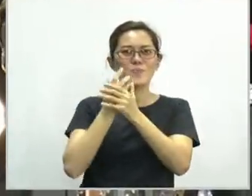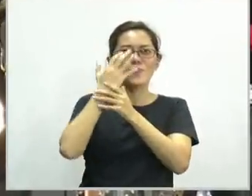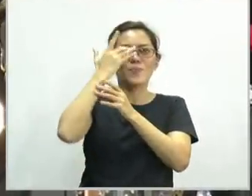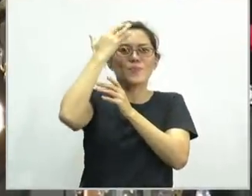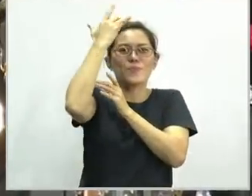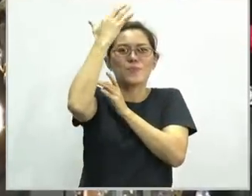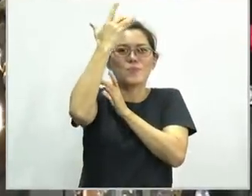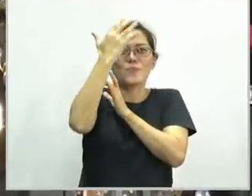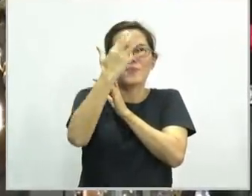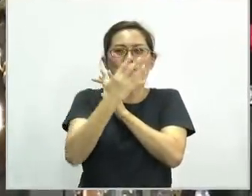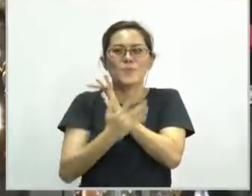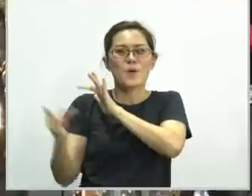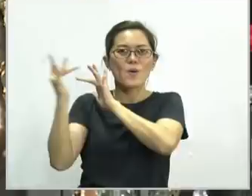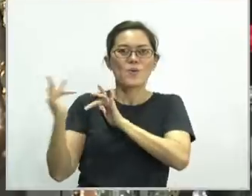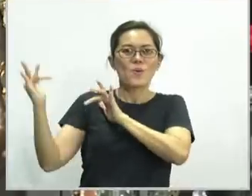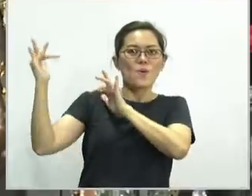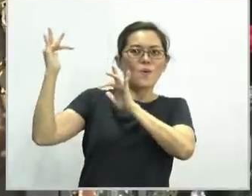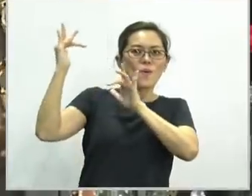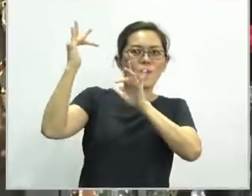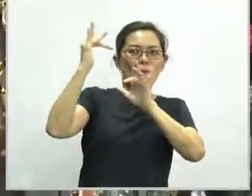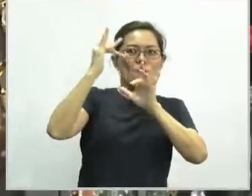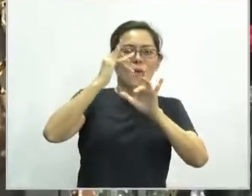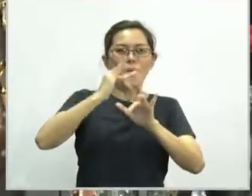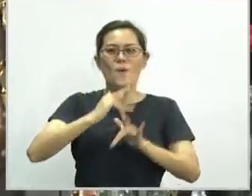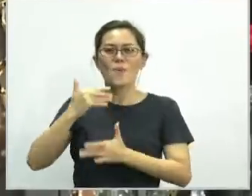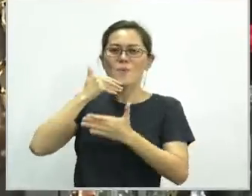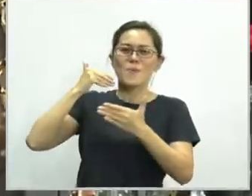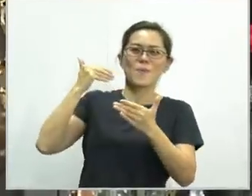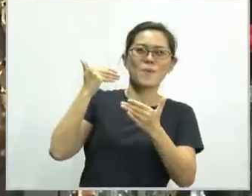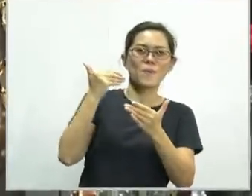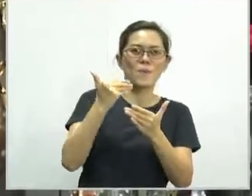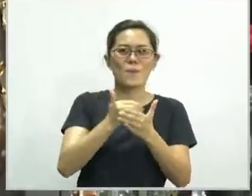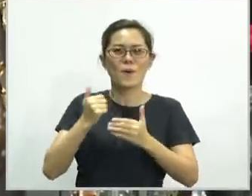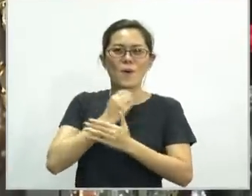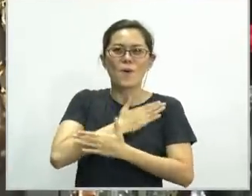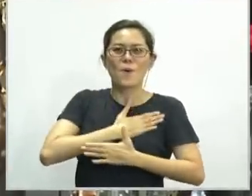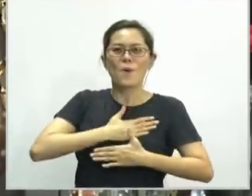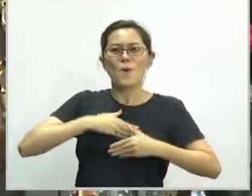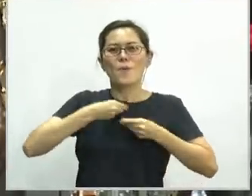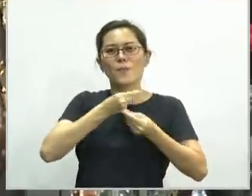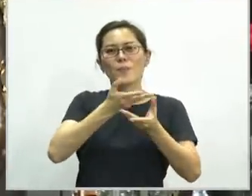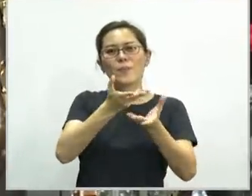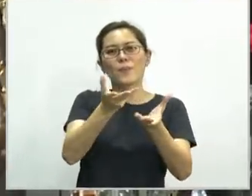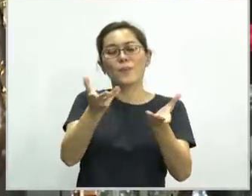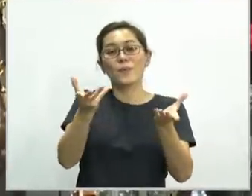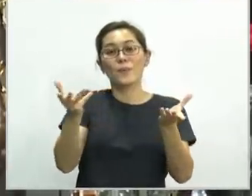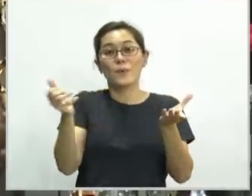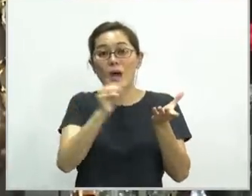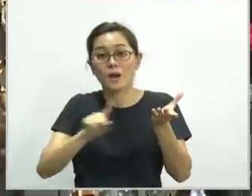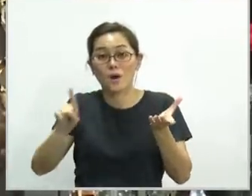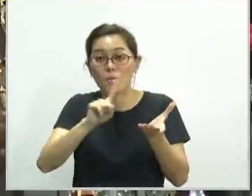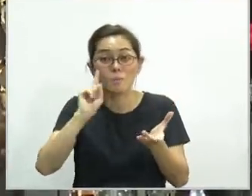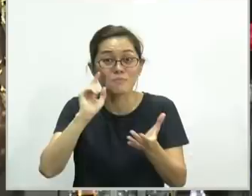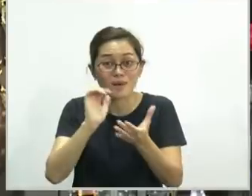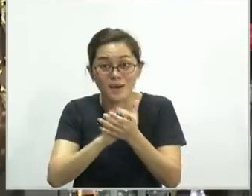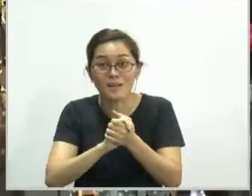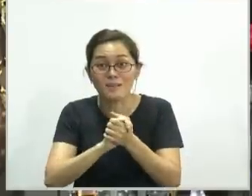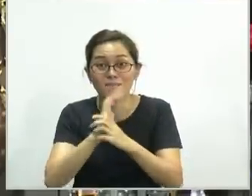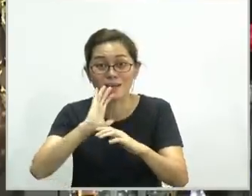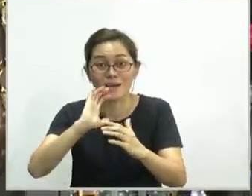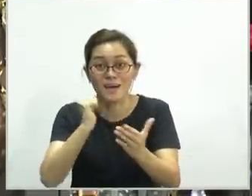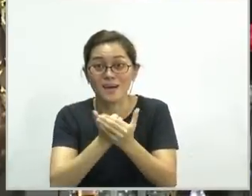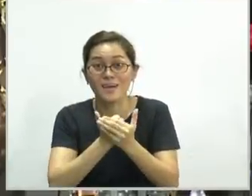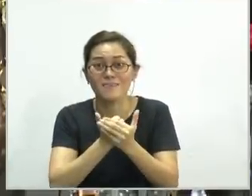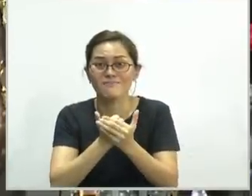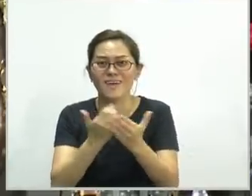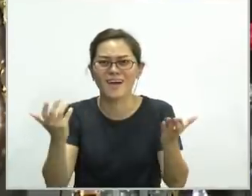and goodness and His pleasure and blessings. Any one of us believe that? Amen.